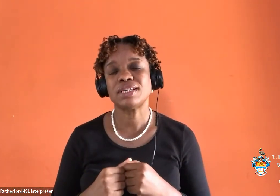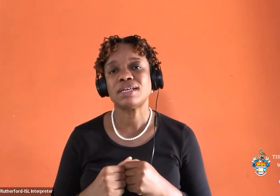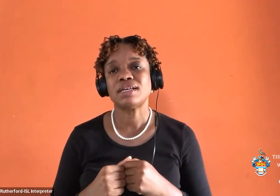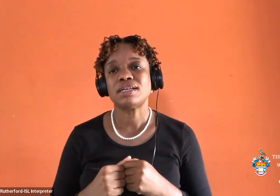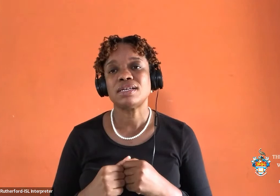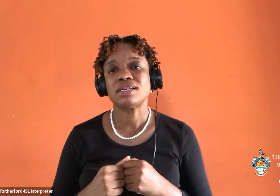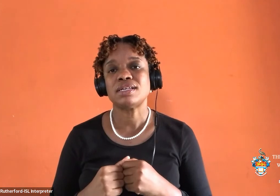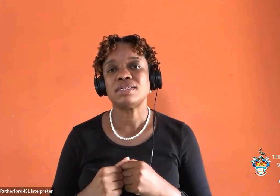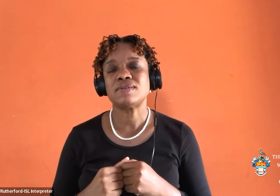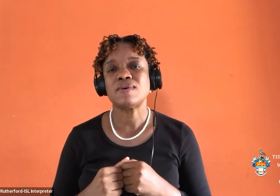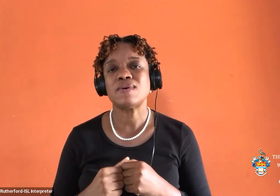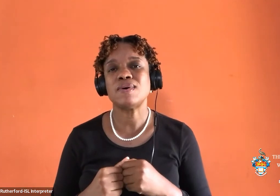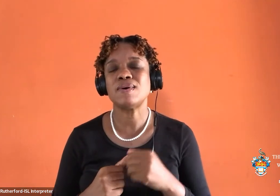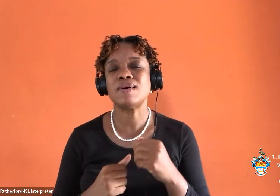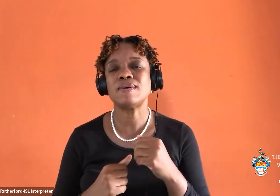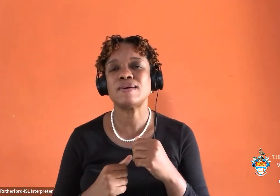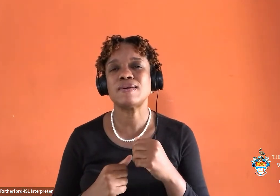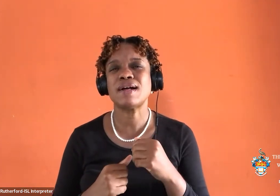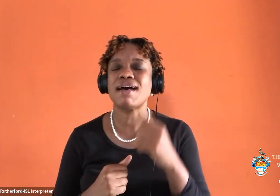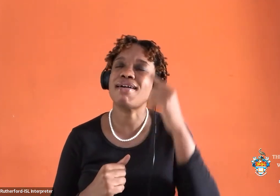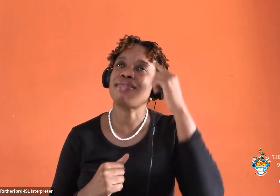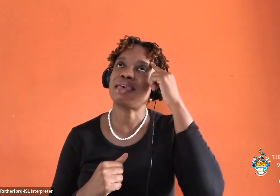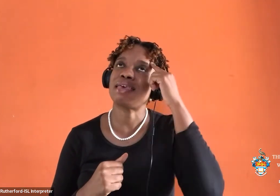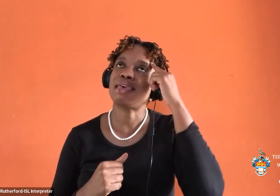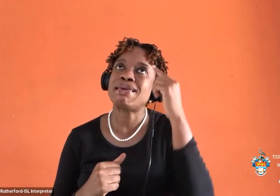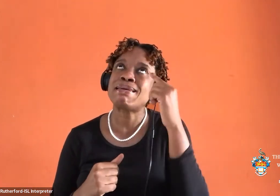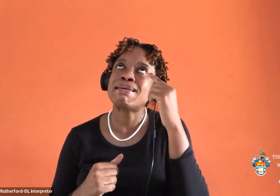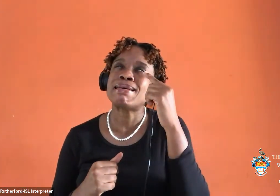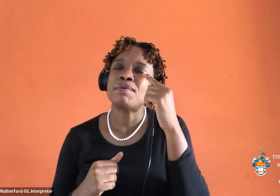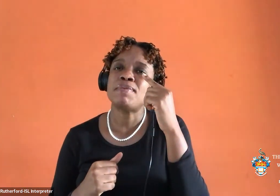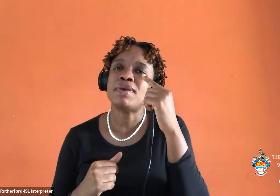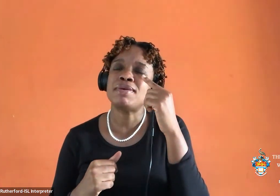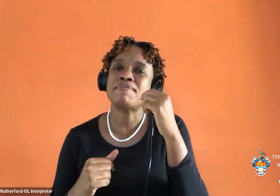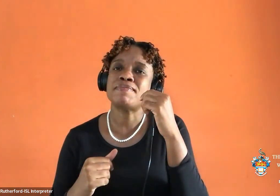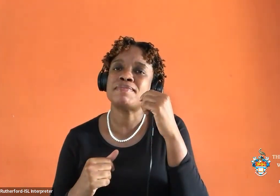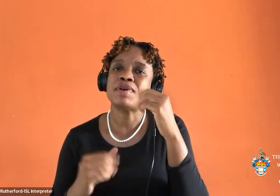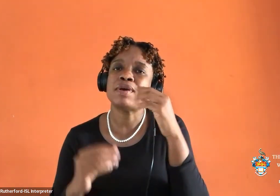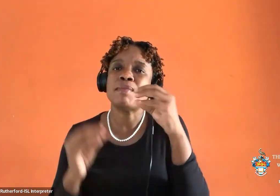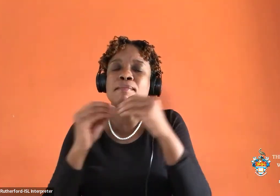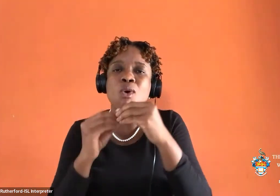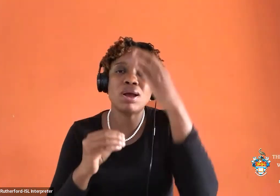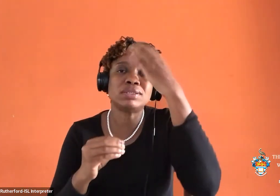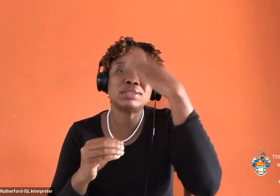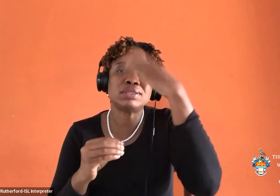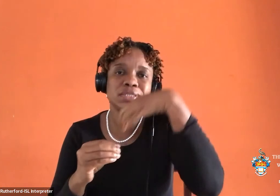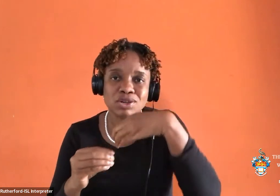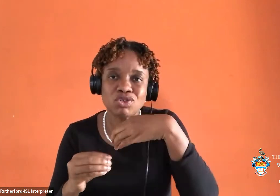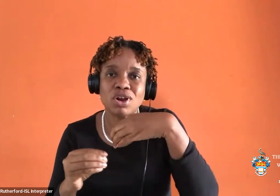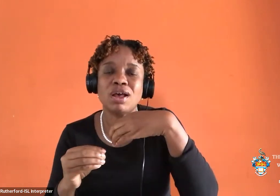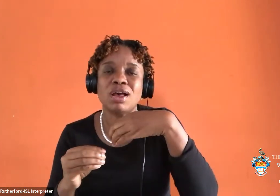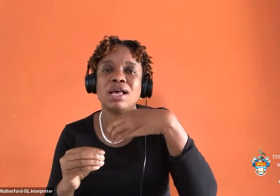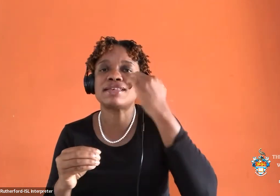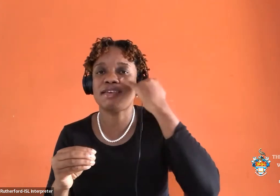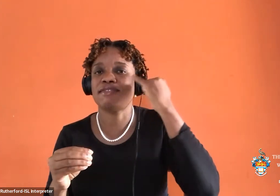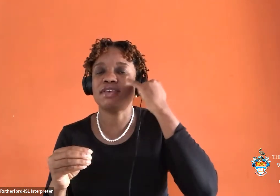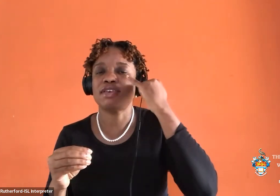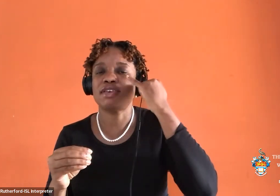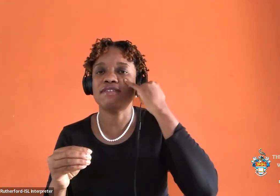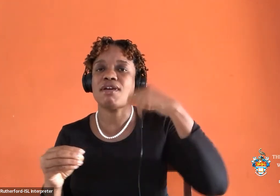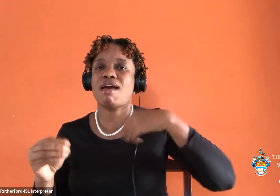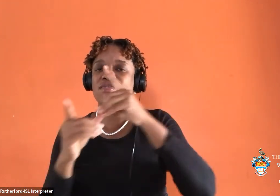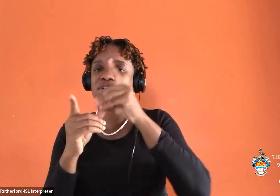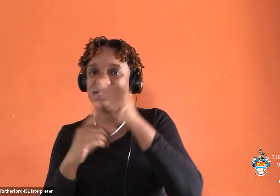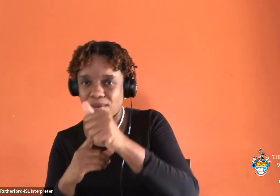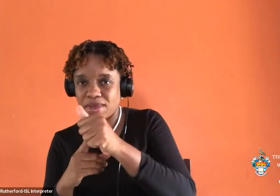persons having a disability already, and then on top of that, having NCDs that,